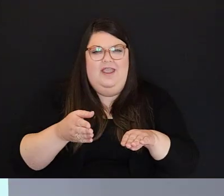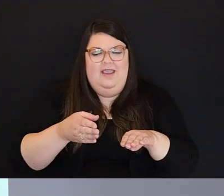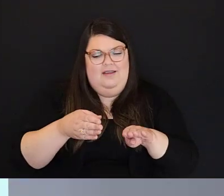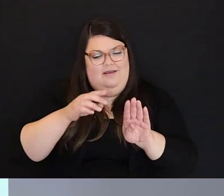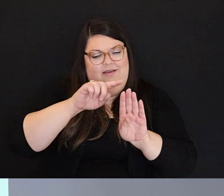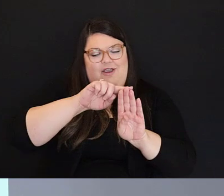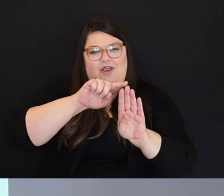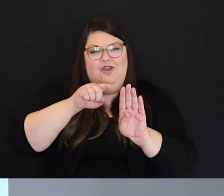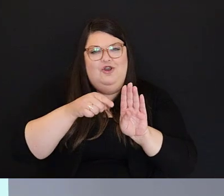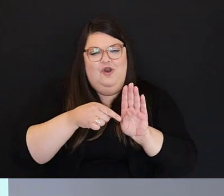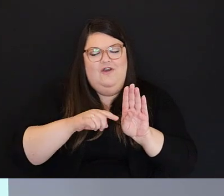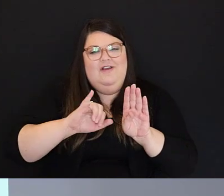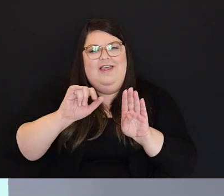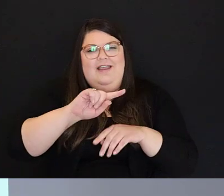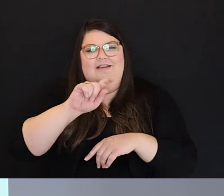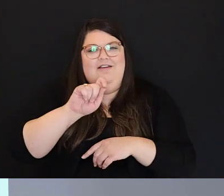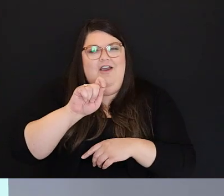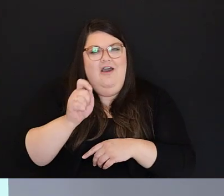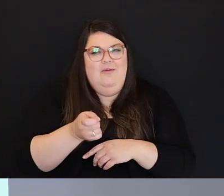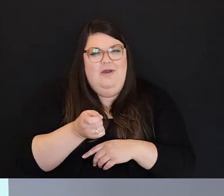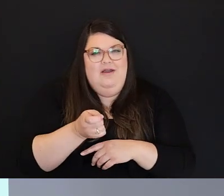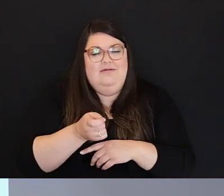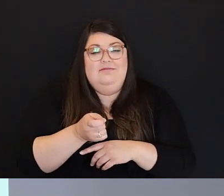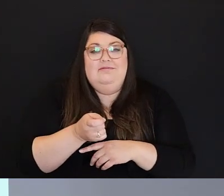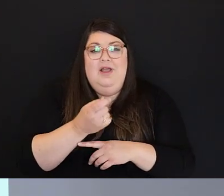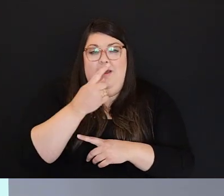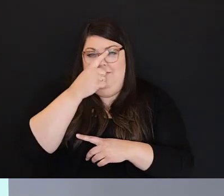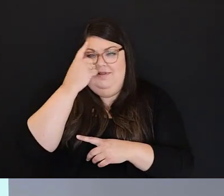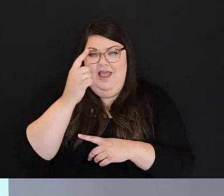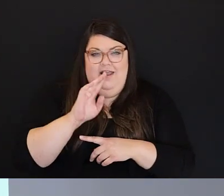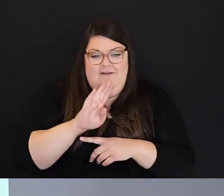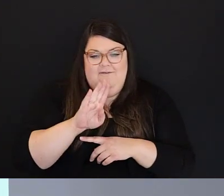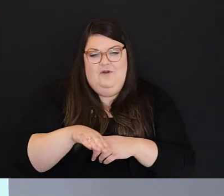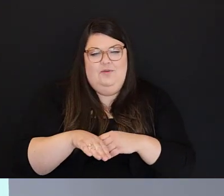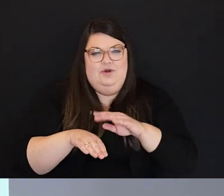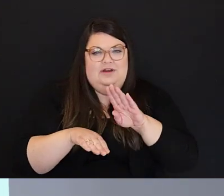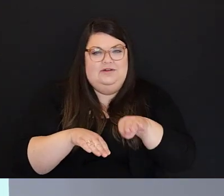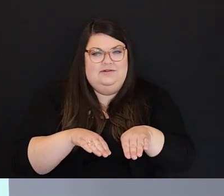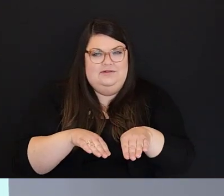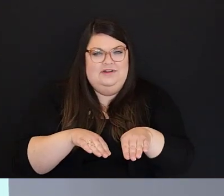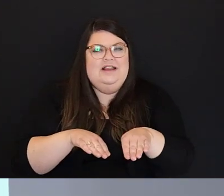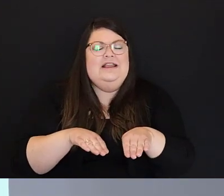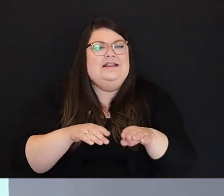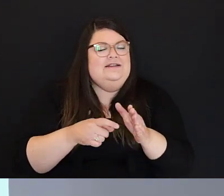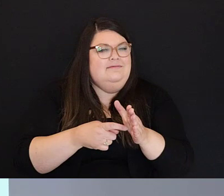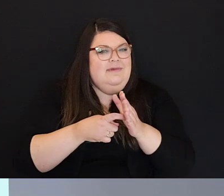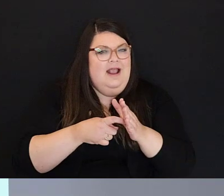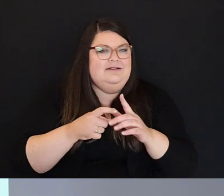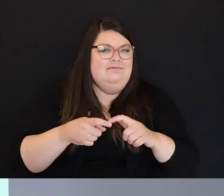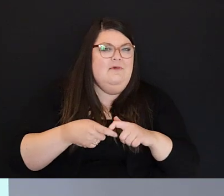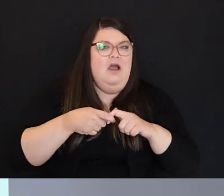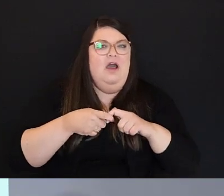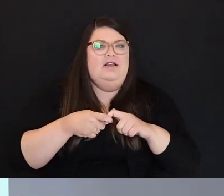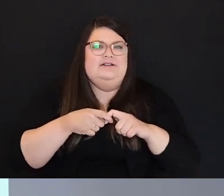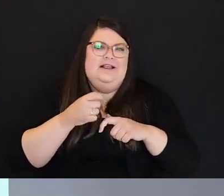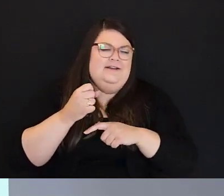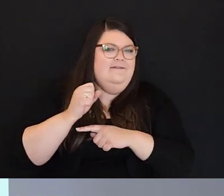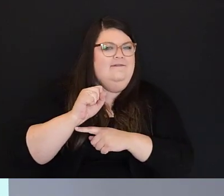a comma, a black footprint demands a pause, a defiant longer